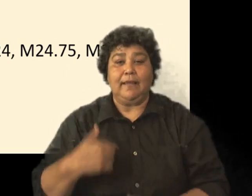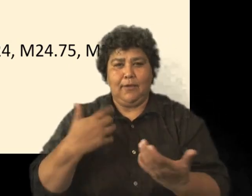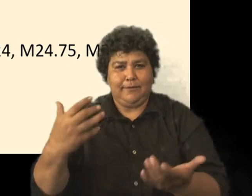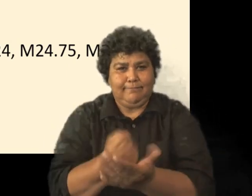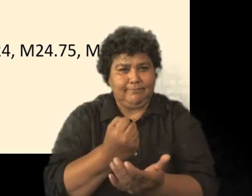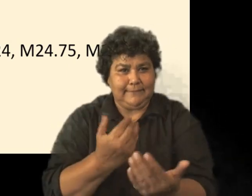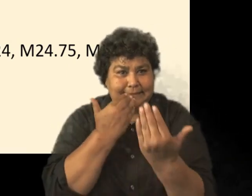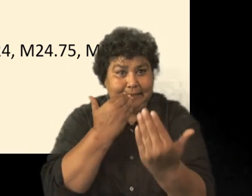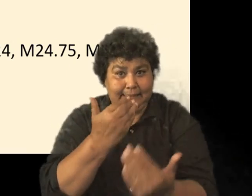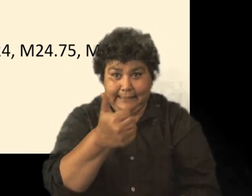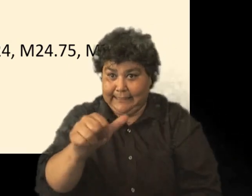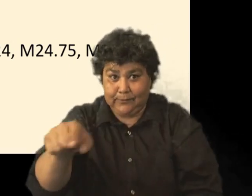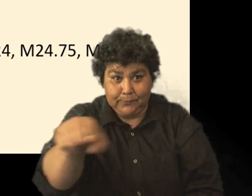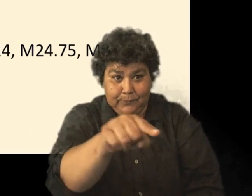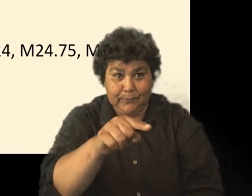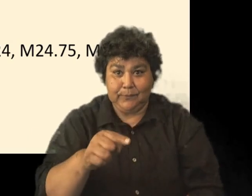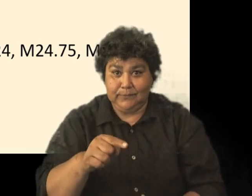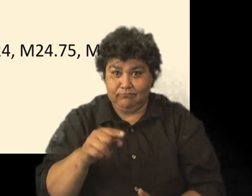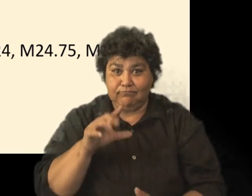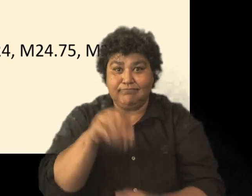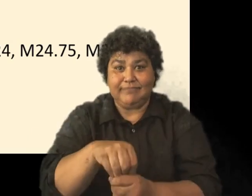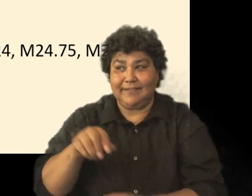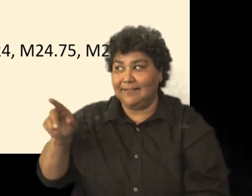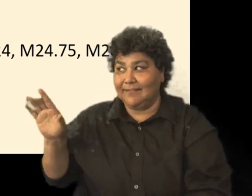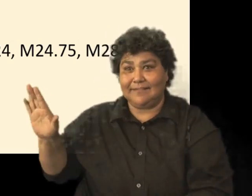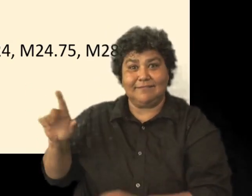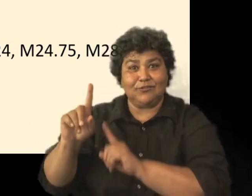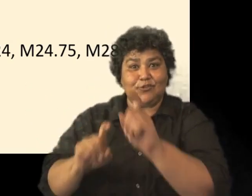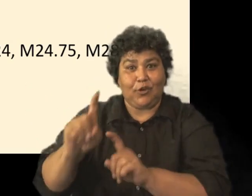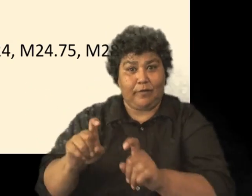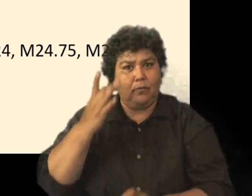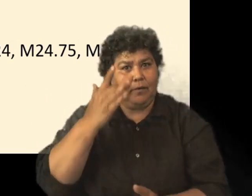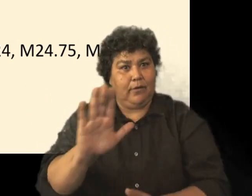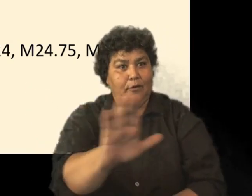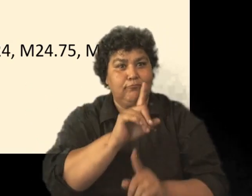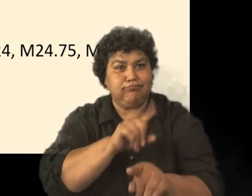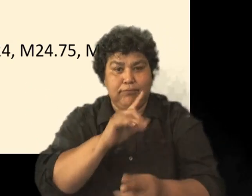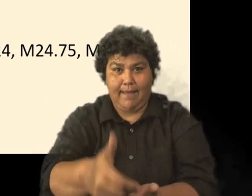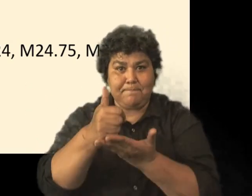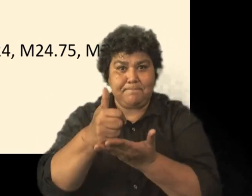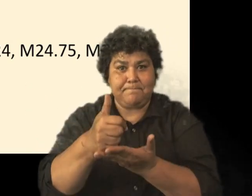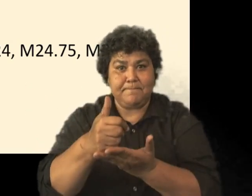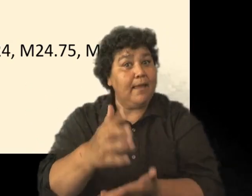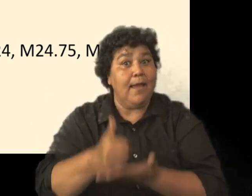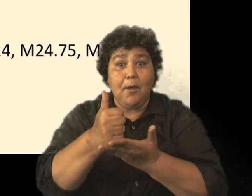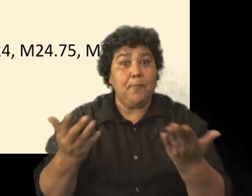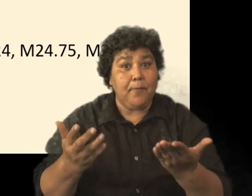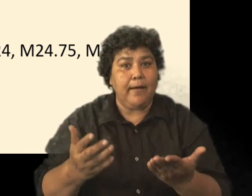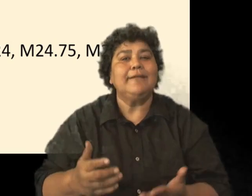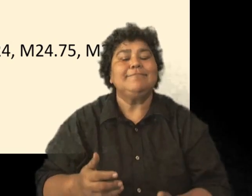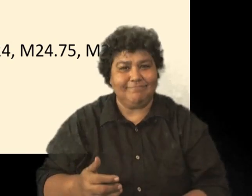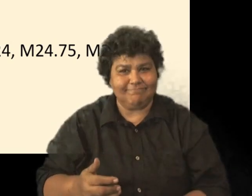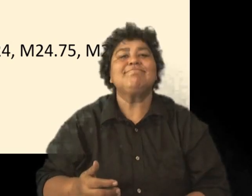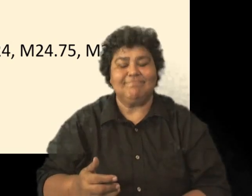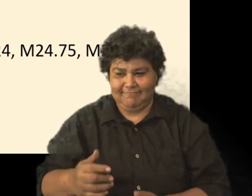of you in the audience who participated in that survey because it was very helpful. It helped us determine that the